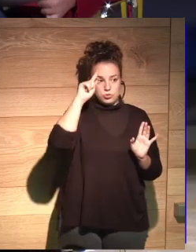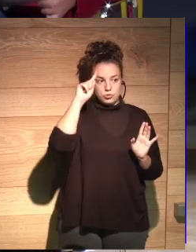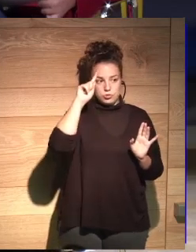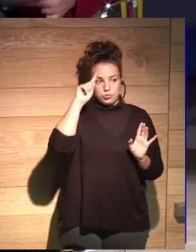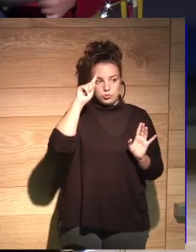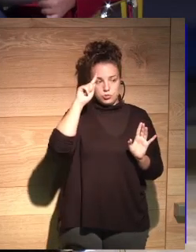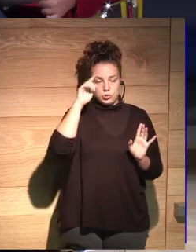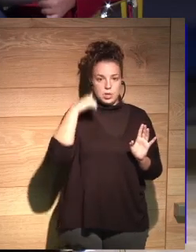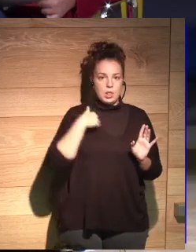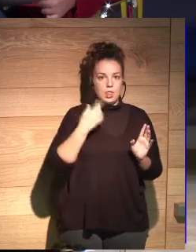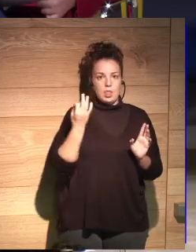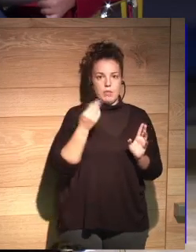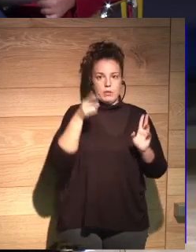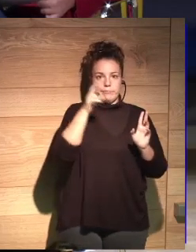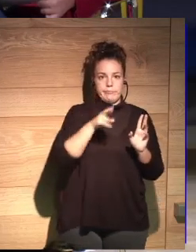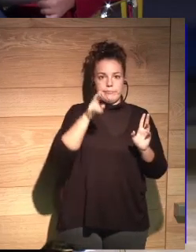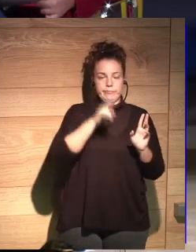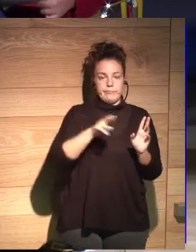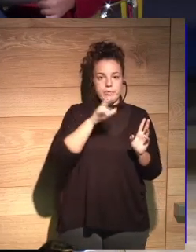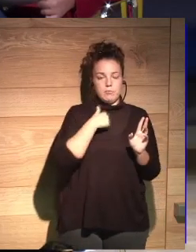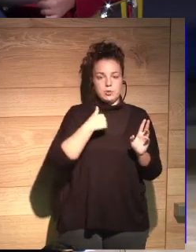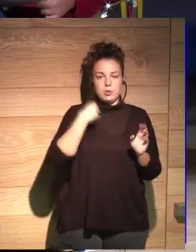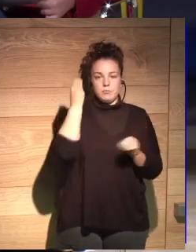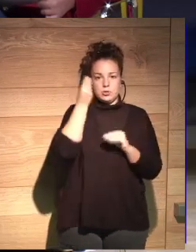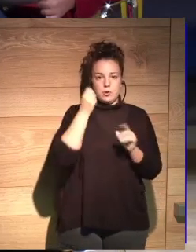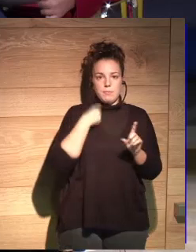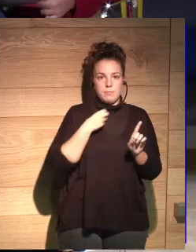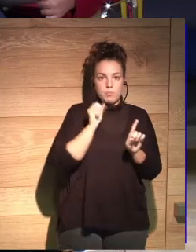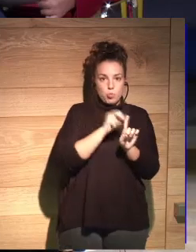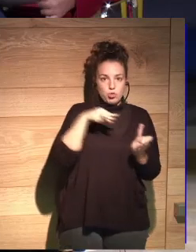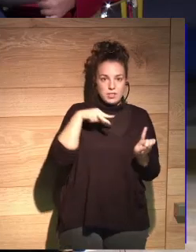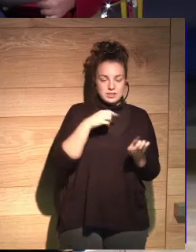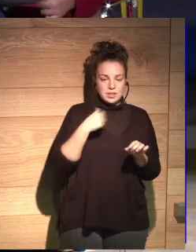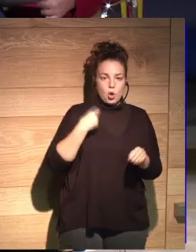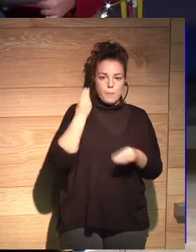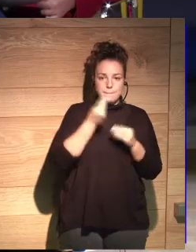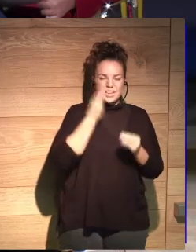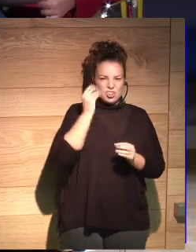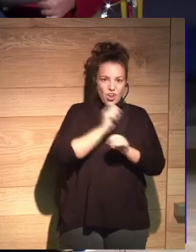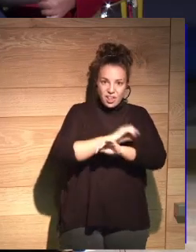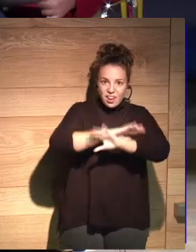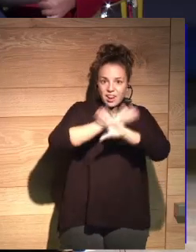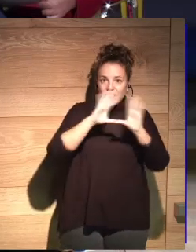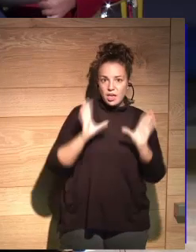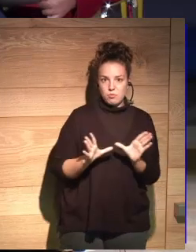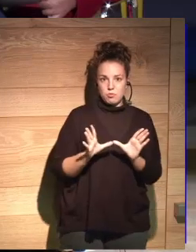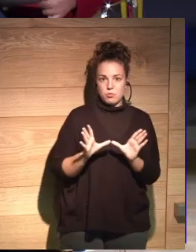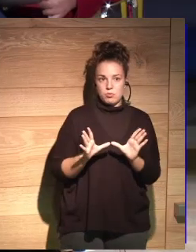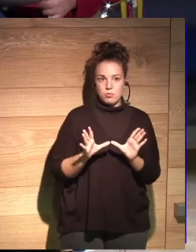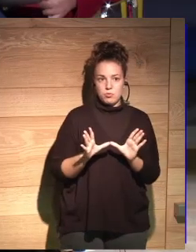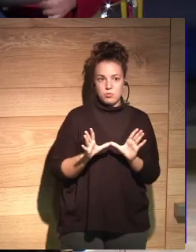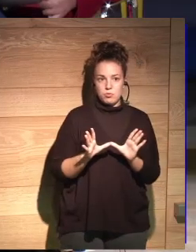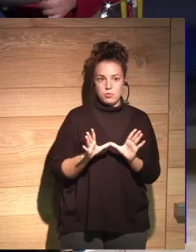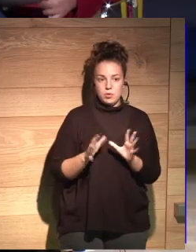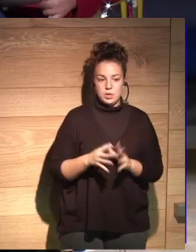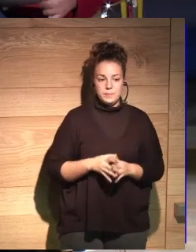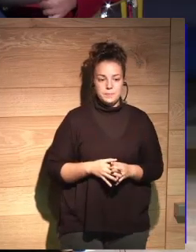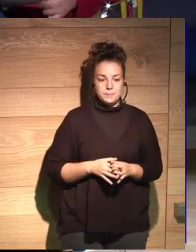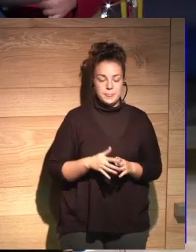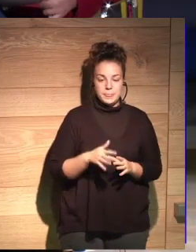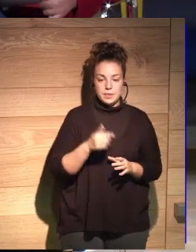I don't know if I'm explaining myself, but we're just going around the same thing. My point is,